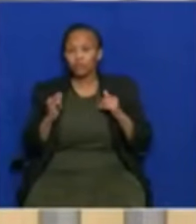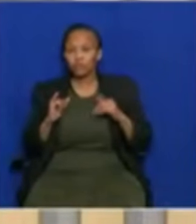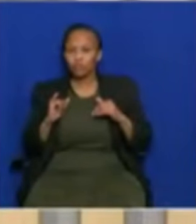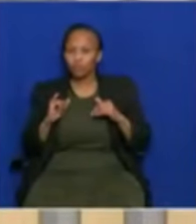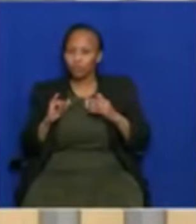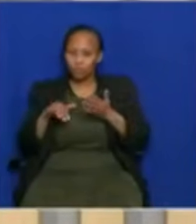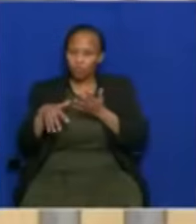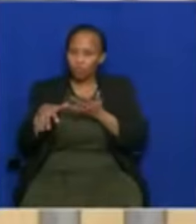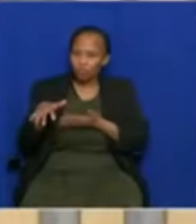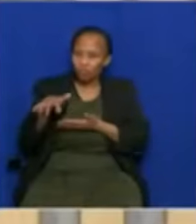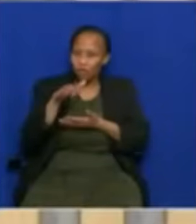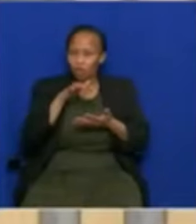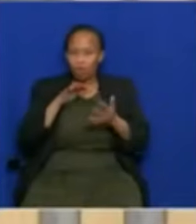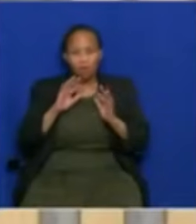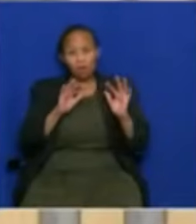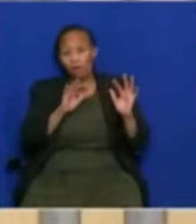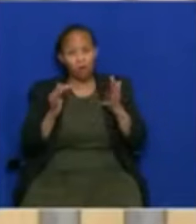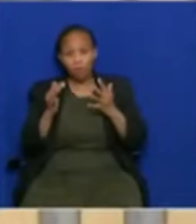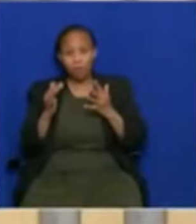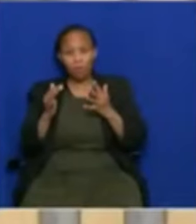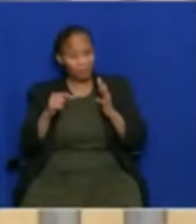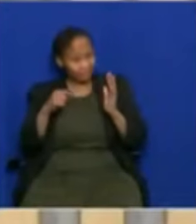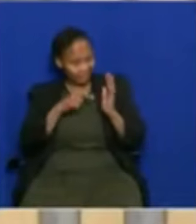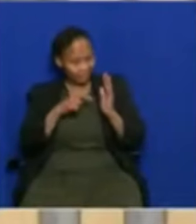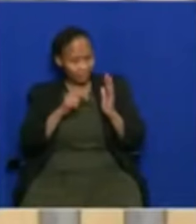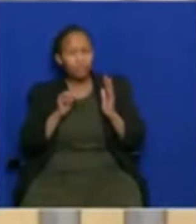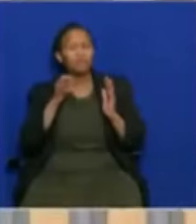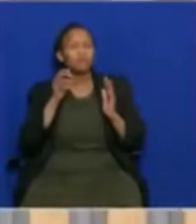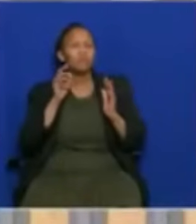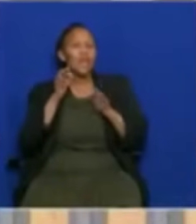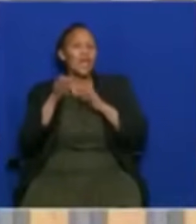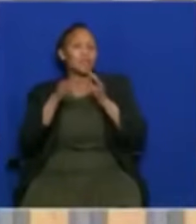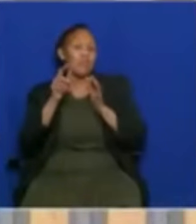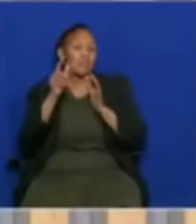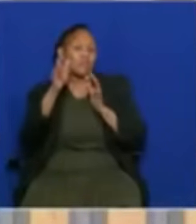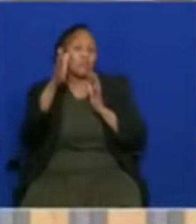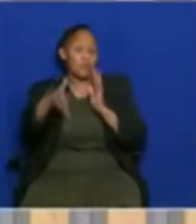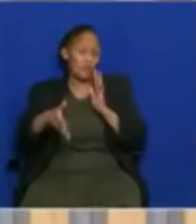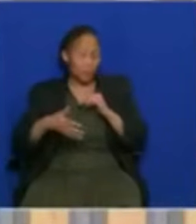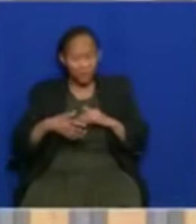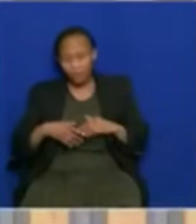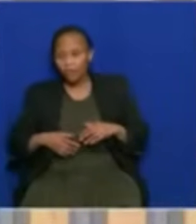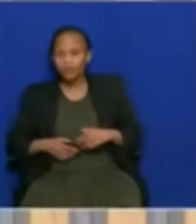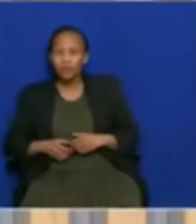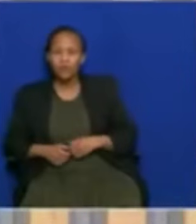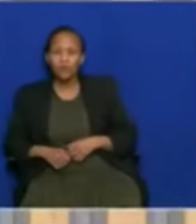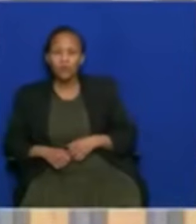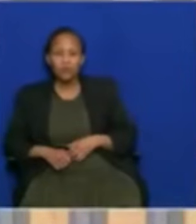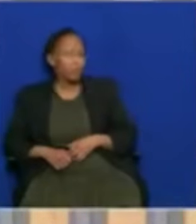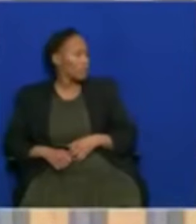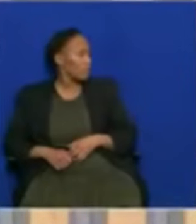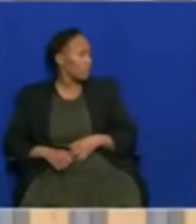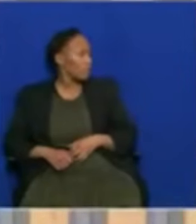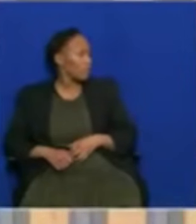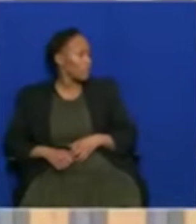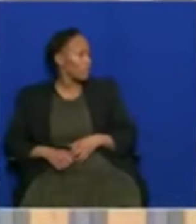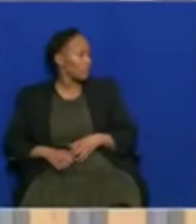it there, sir. Thank you, Chair. Be fair to you, give you the opportunity to finish your answer. Thank you.